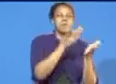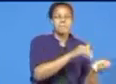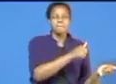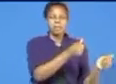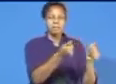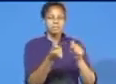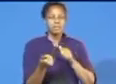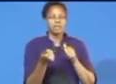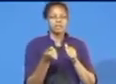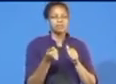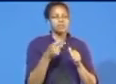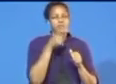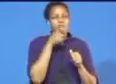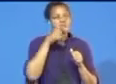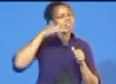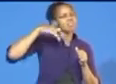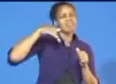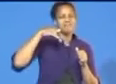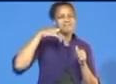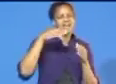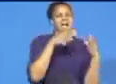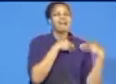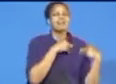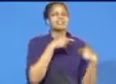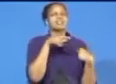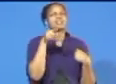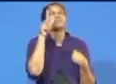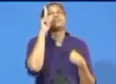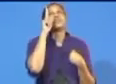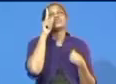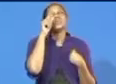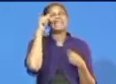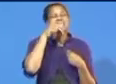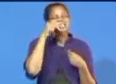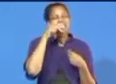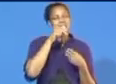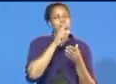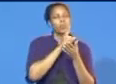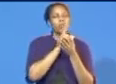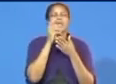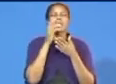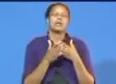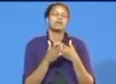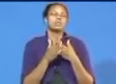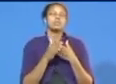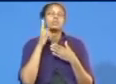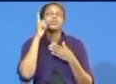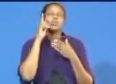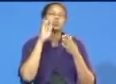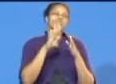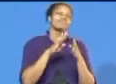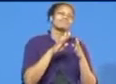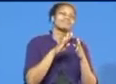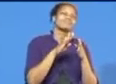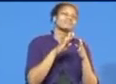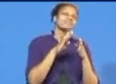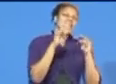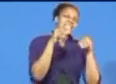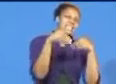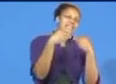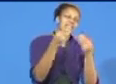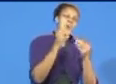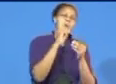never surrendered their lives to you, this coming weekend, you're opening up one more opportunity.